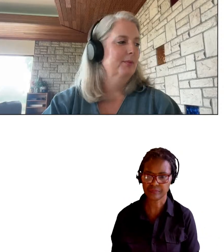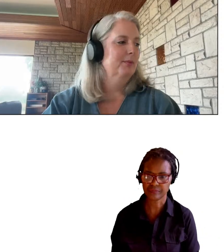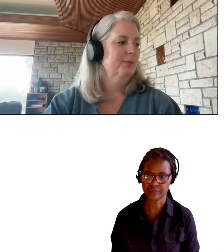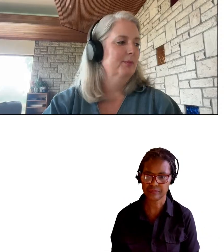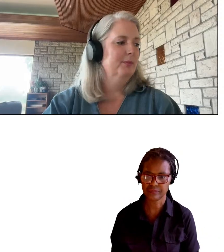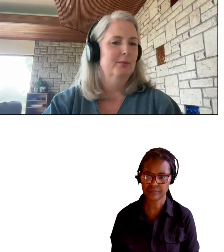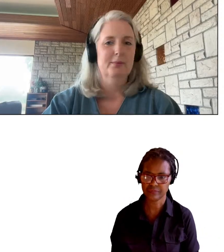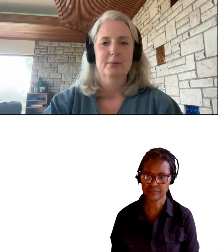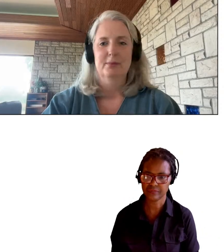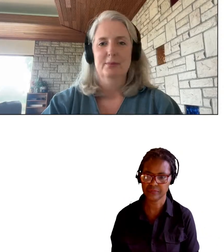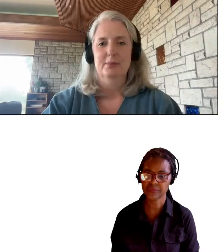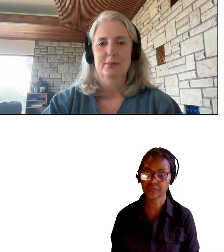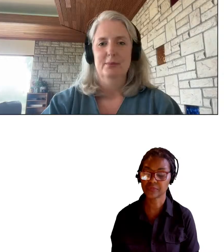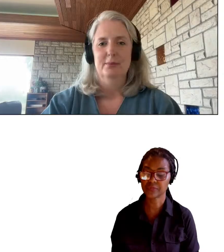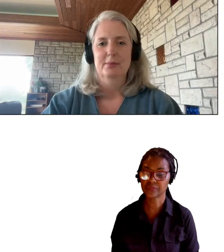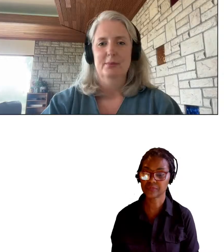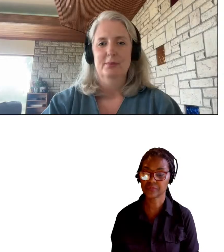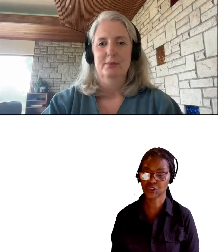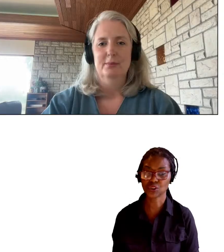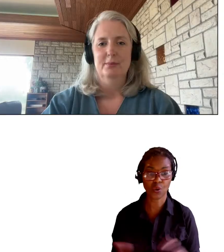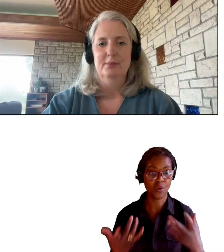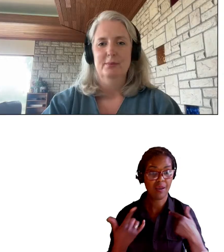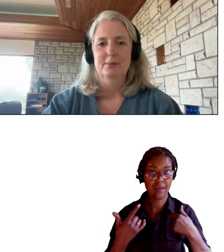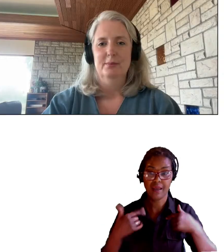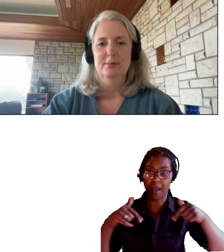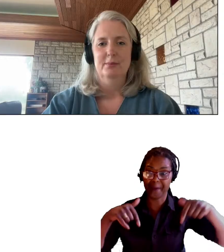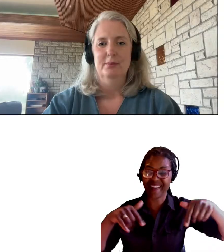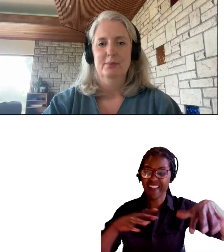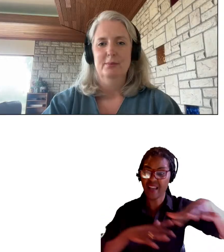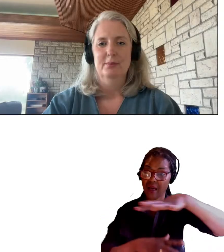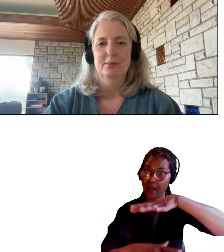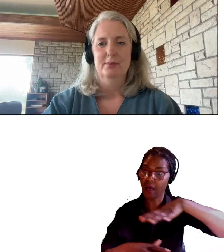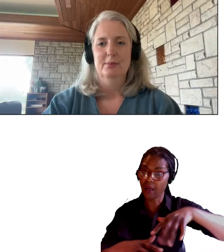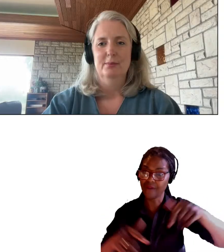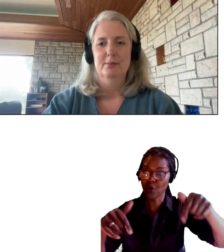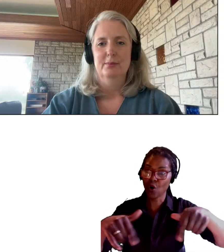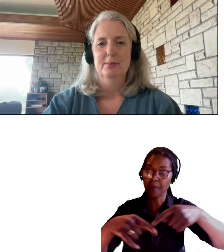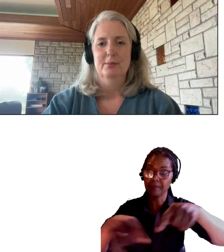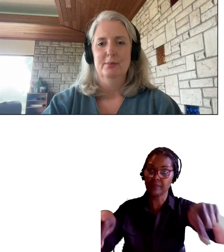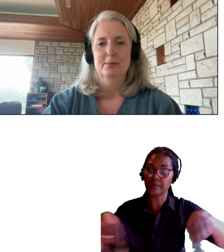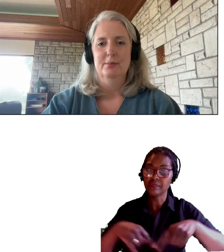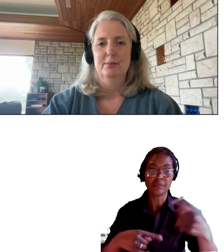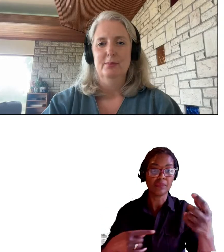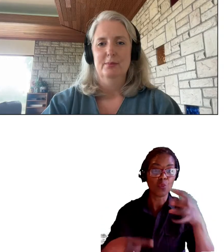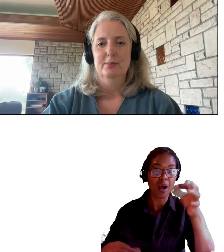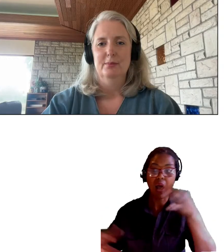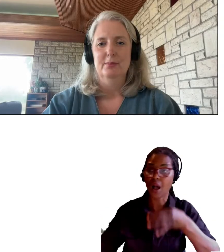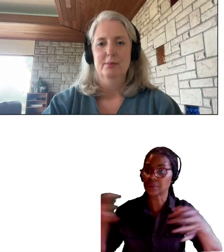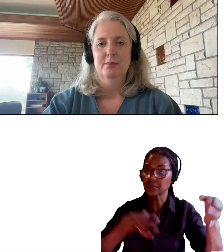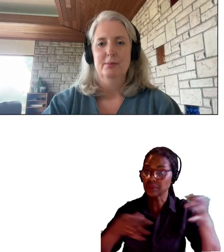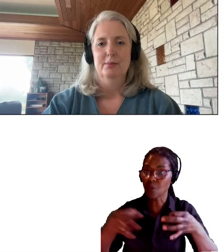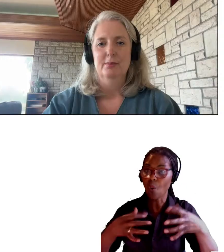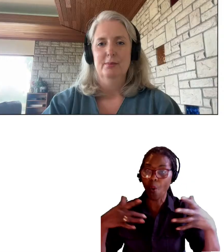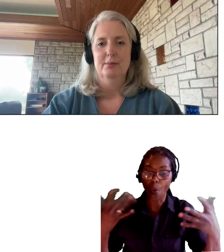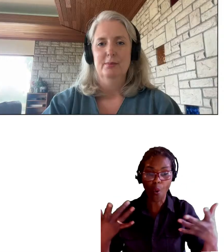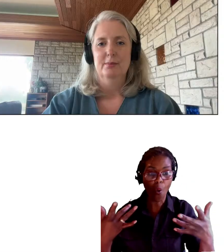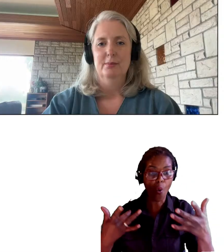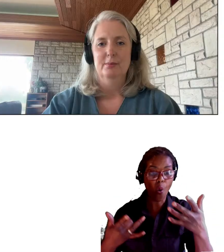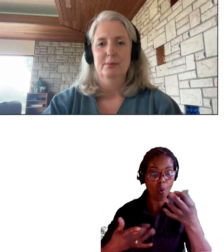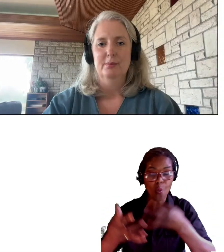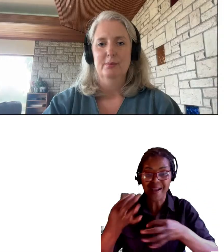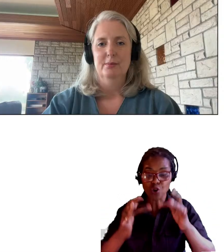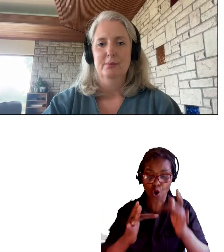I'll be around for a little while after this for the people in the studio. And if you've got questions online, you can email us